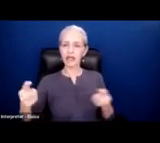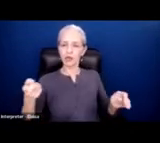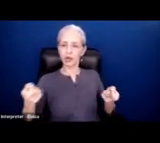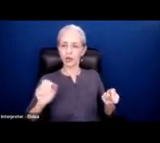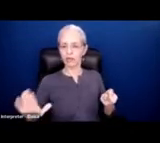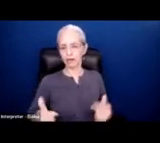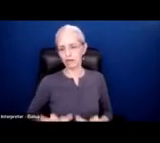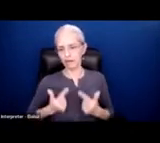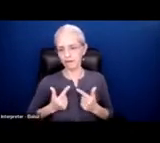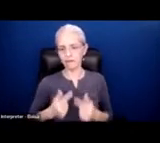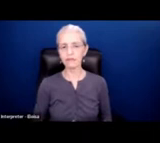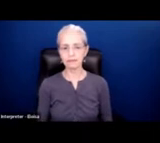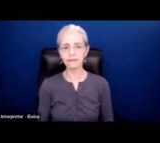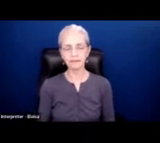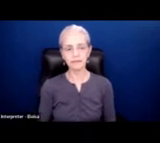life.